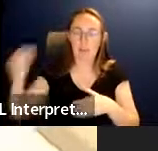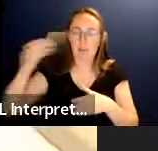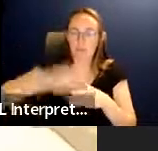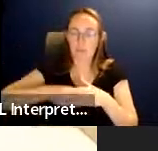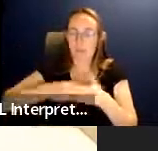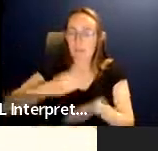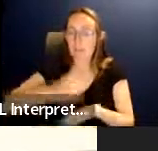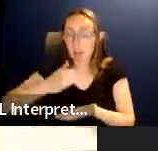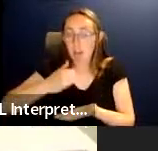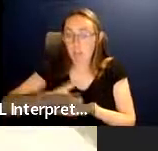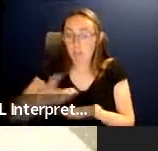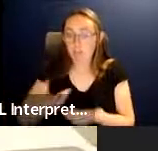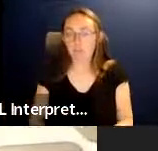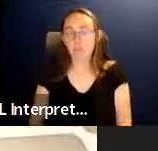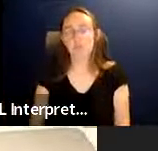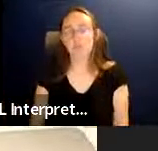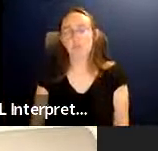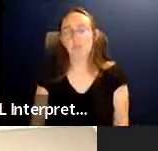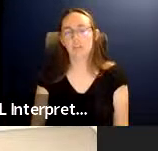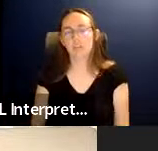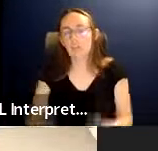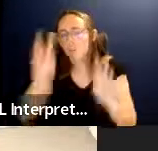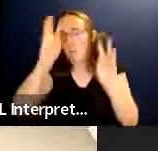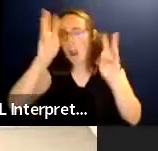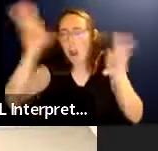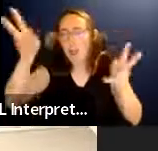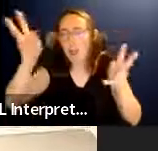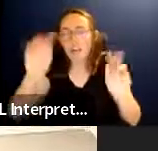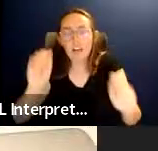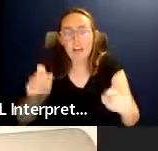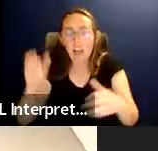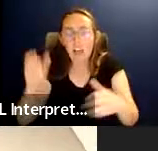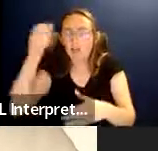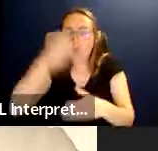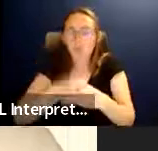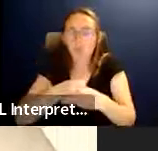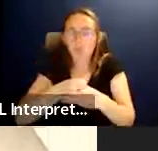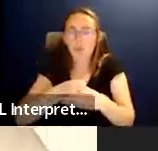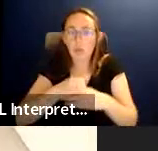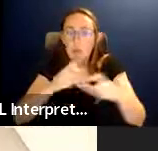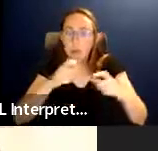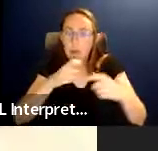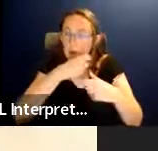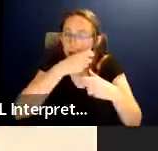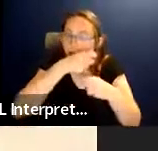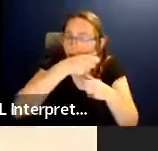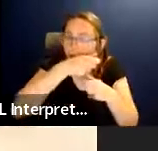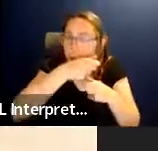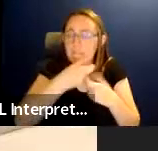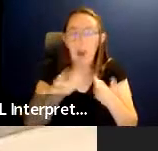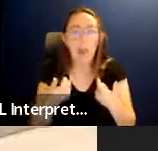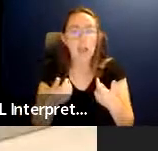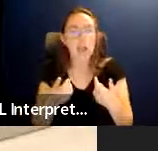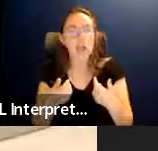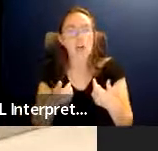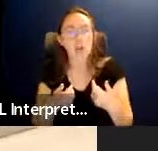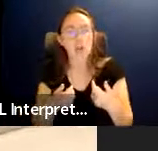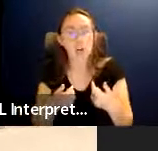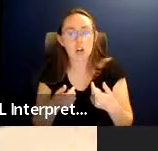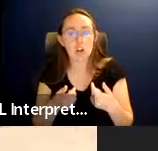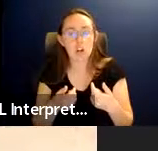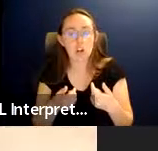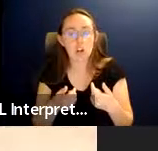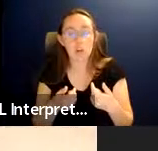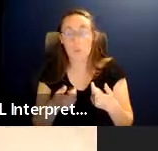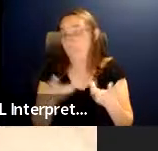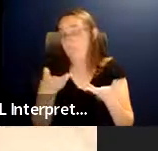put a magnifier on here with the one wrap. So there you